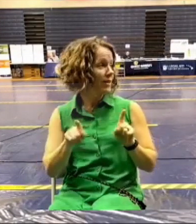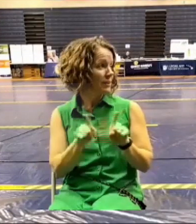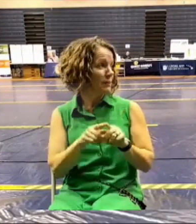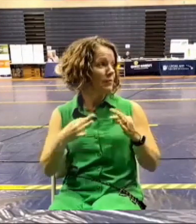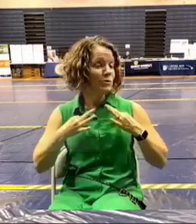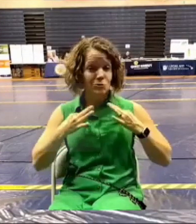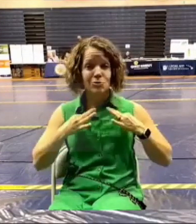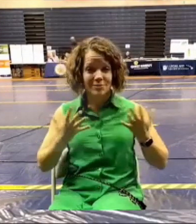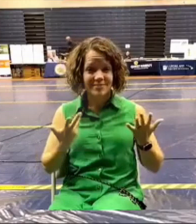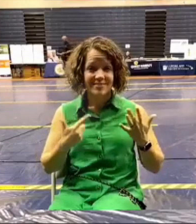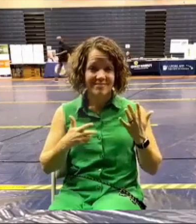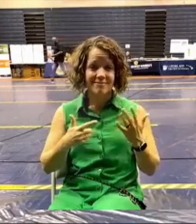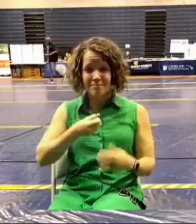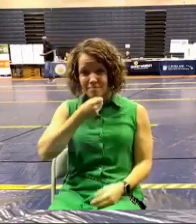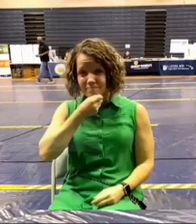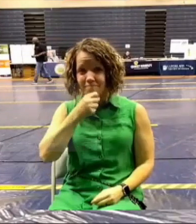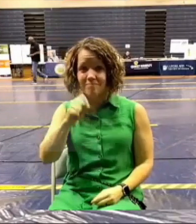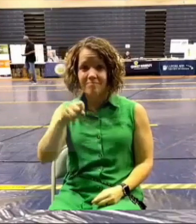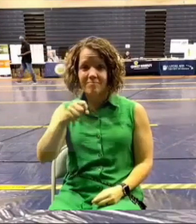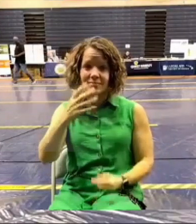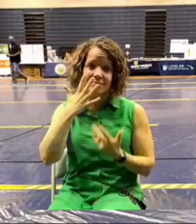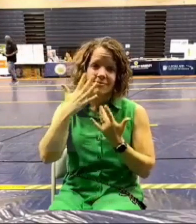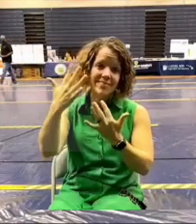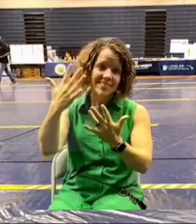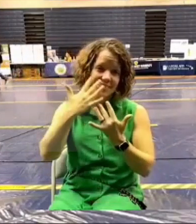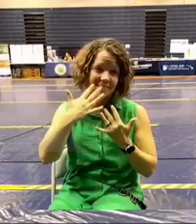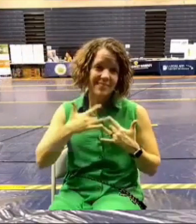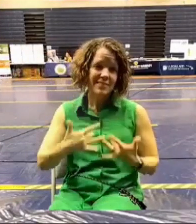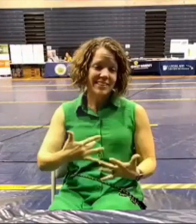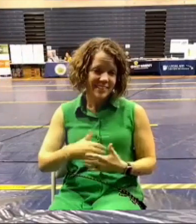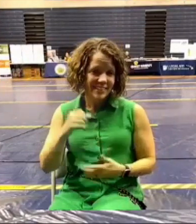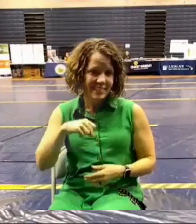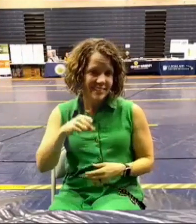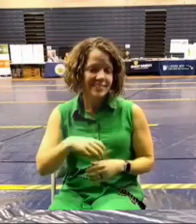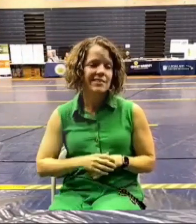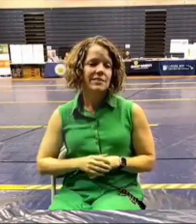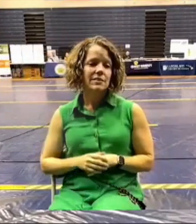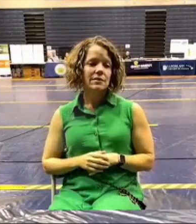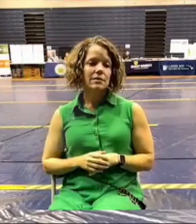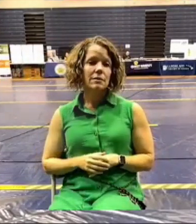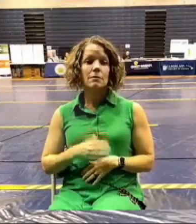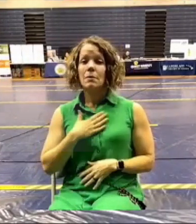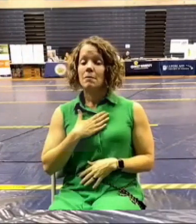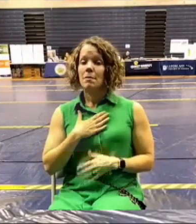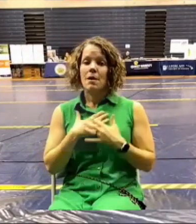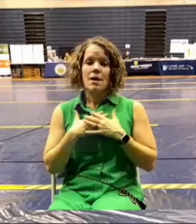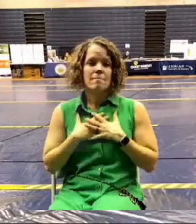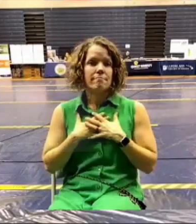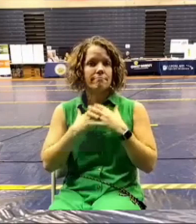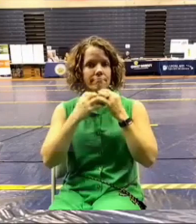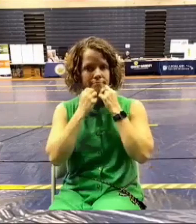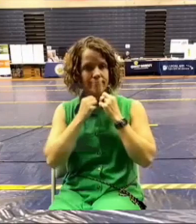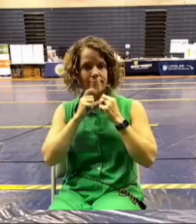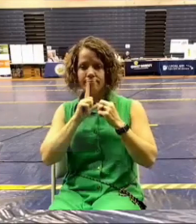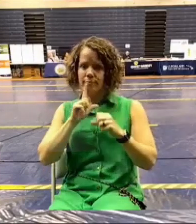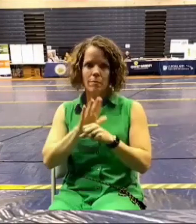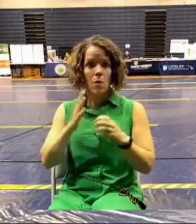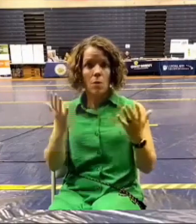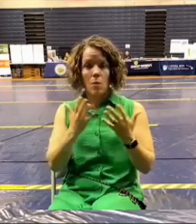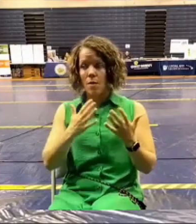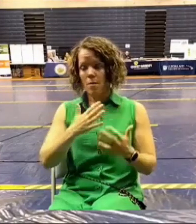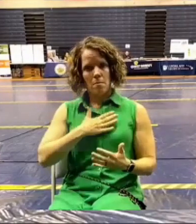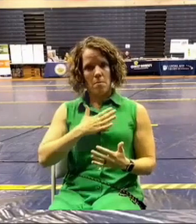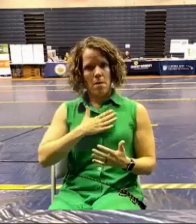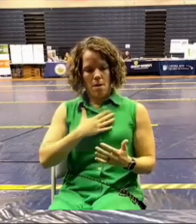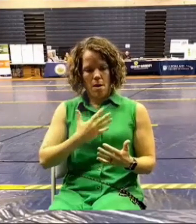with a microphone singing something, right? But really, when it comes down to it, my passion is always going to be my voice, and my voice is